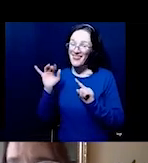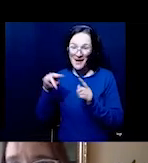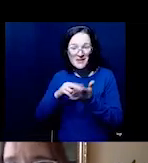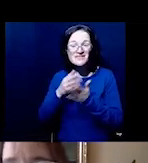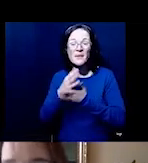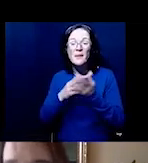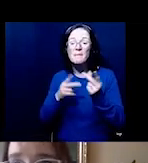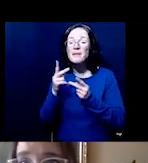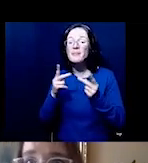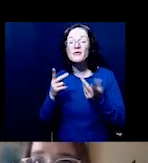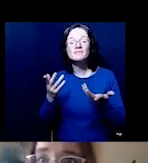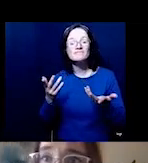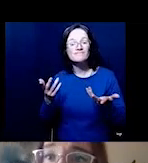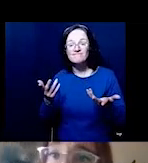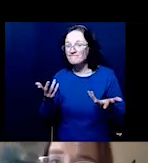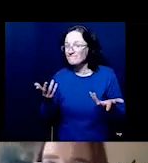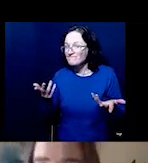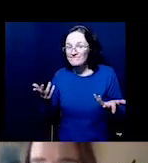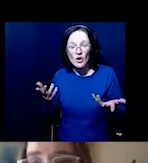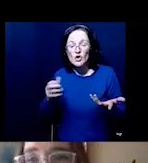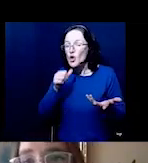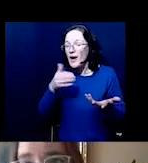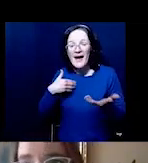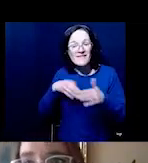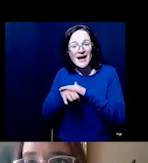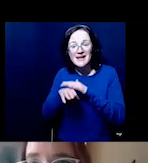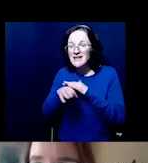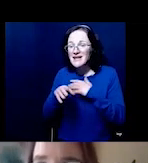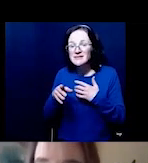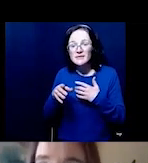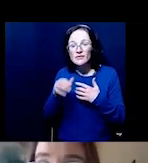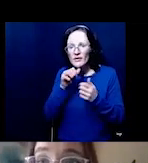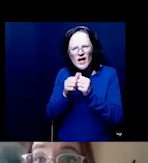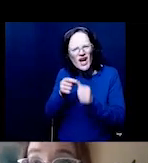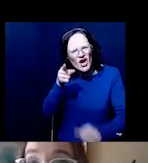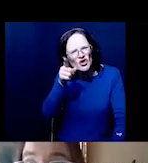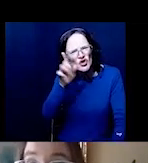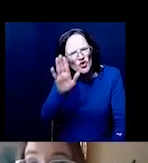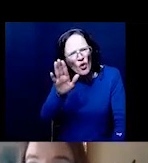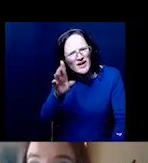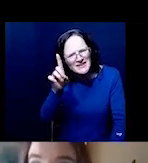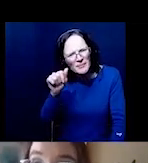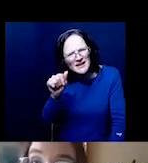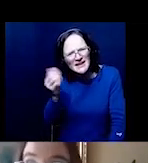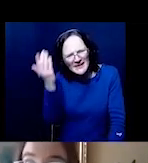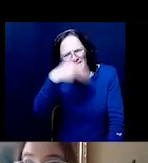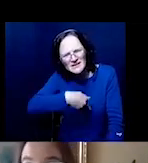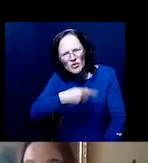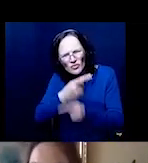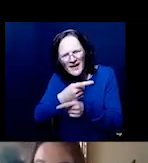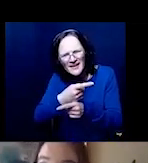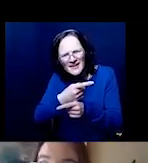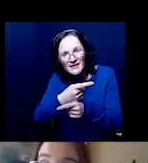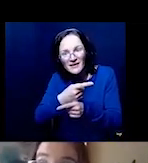right? So anyways, I think you said you had an invisible disability. That's another obstacle. So people are not